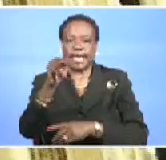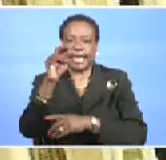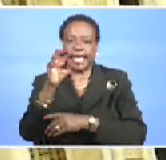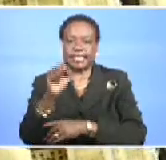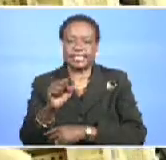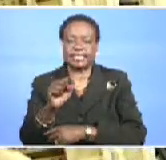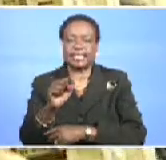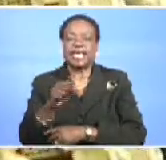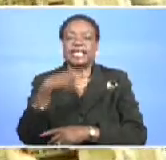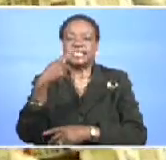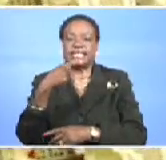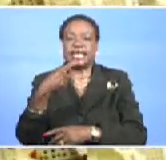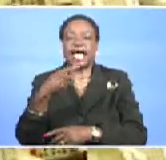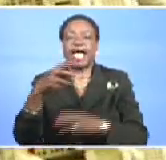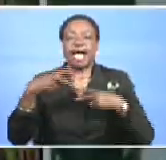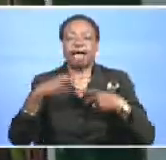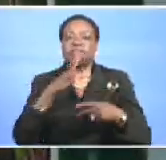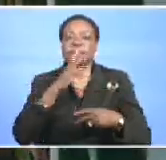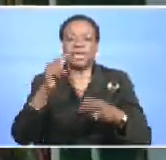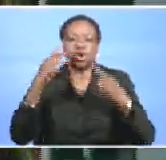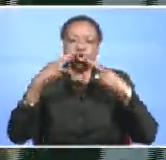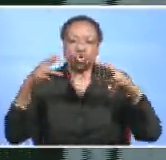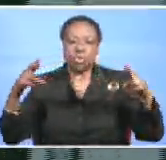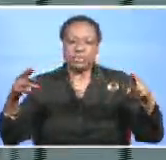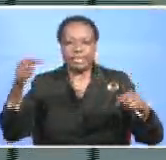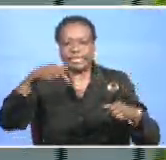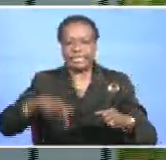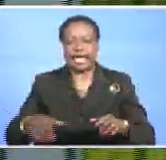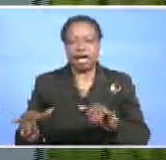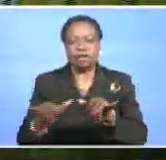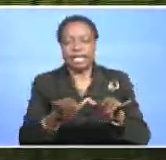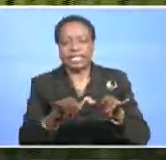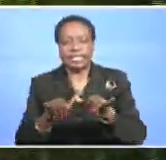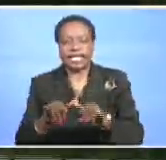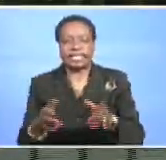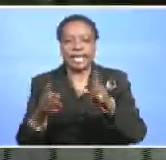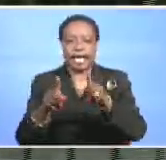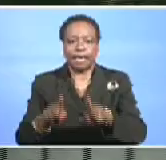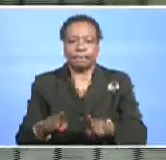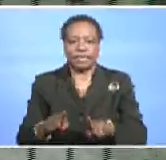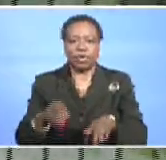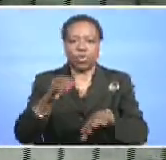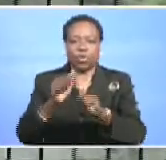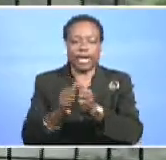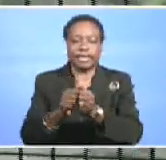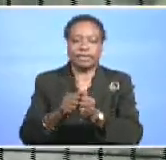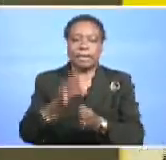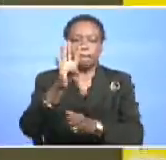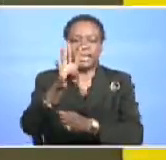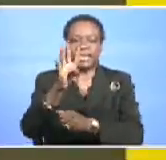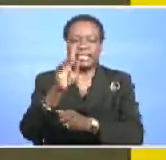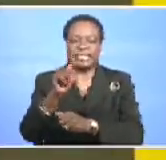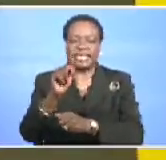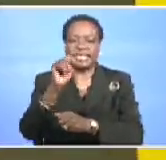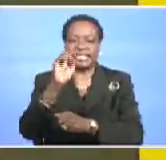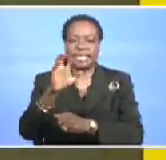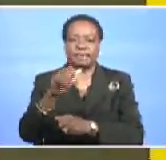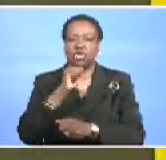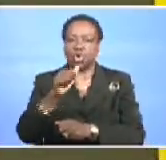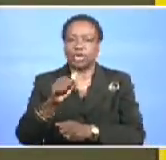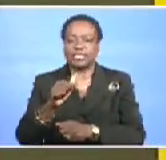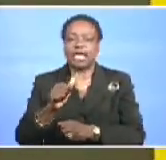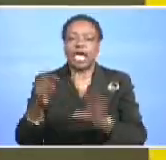that while there have been rumors about a possible downsizing taking place at the company, that has yet to be confirmed. But